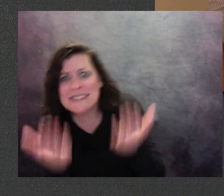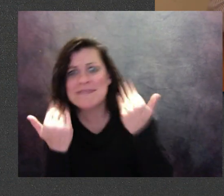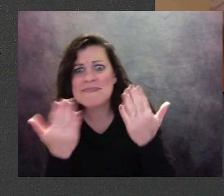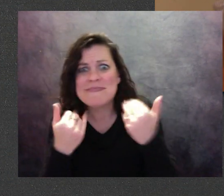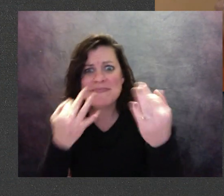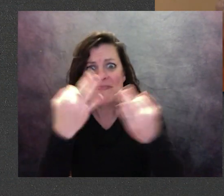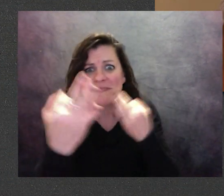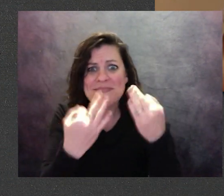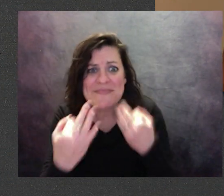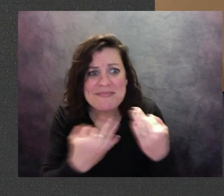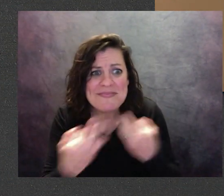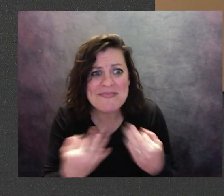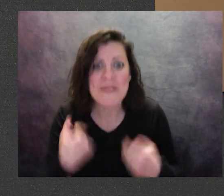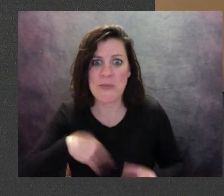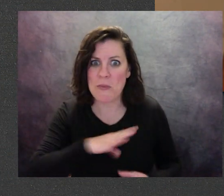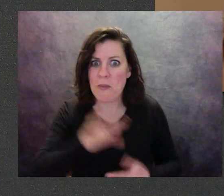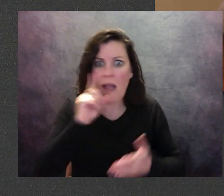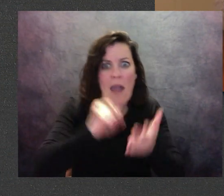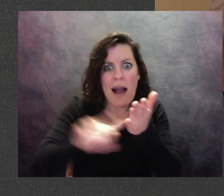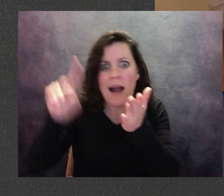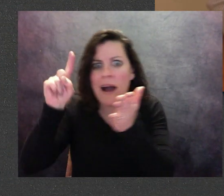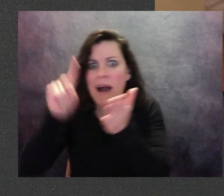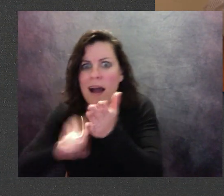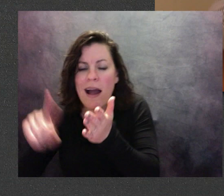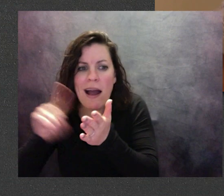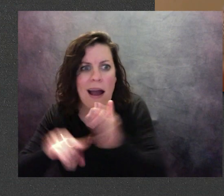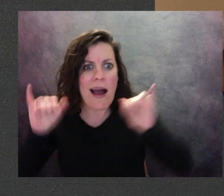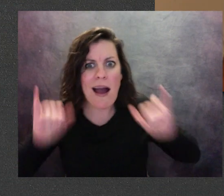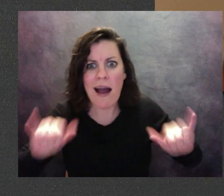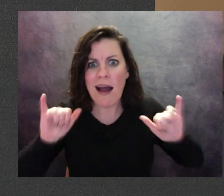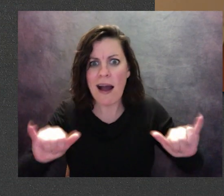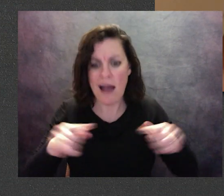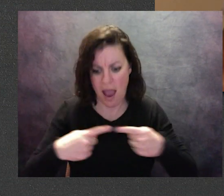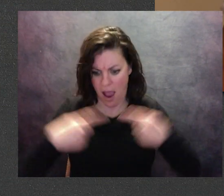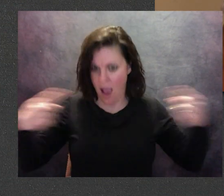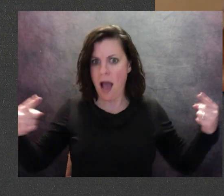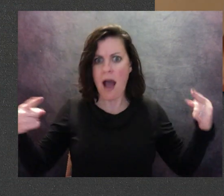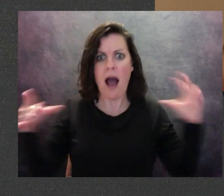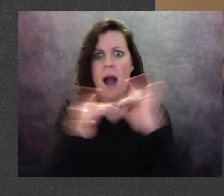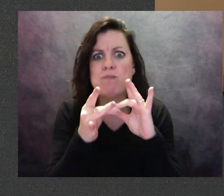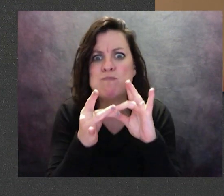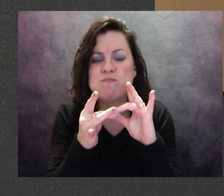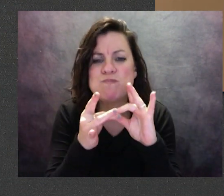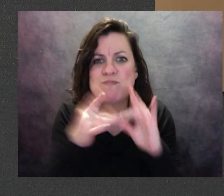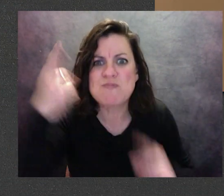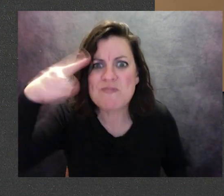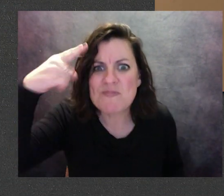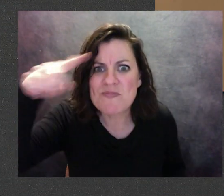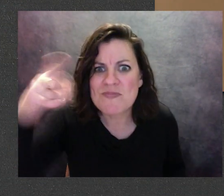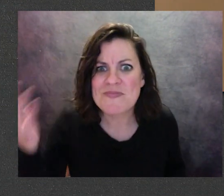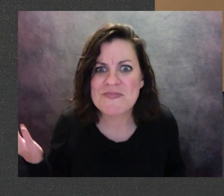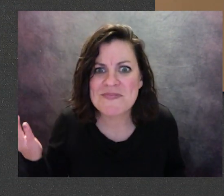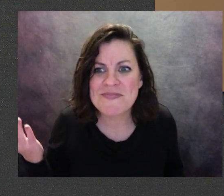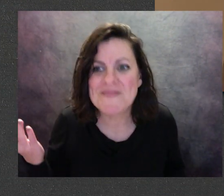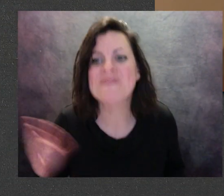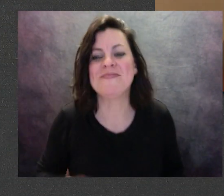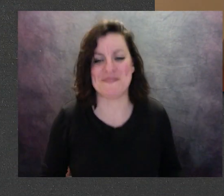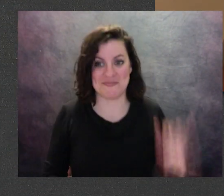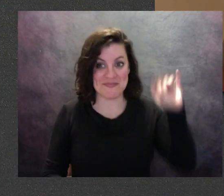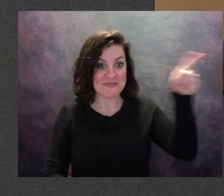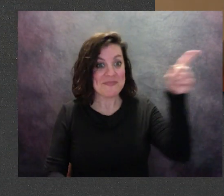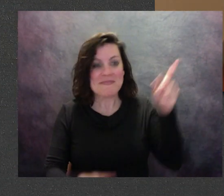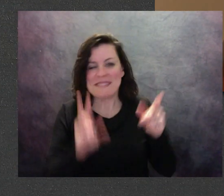me all the facts. We will find out more about why opposites attract. Let's find out another fact. Here we